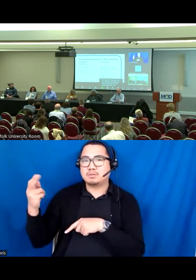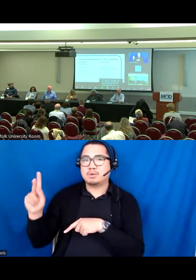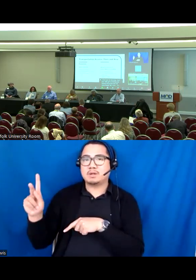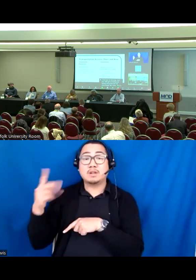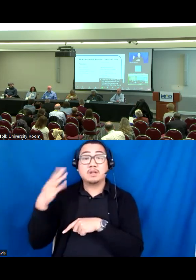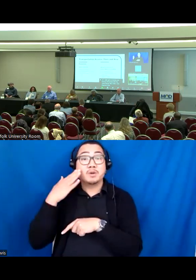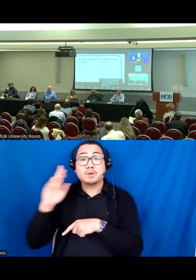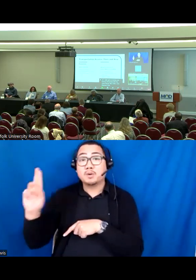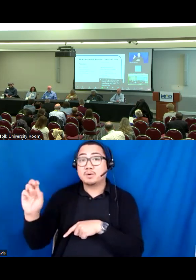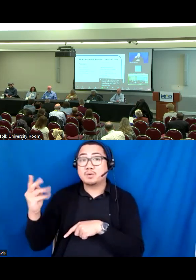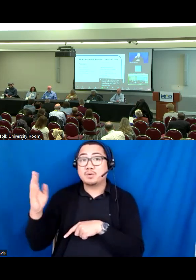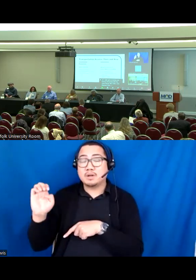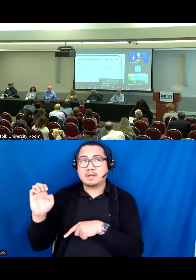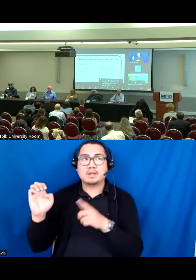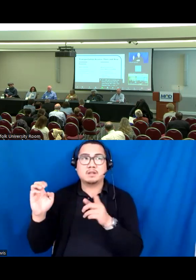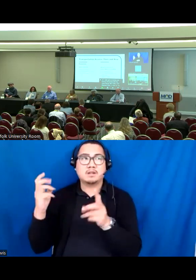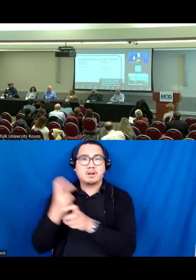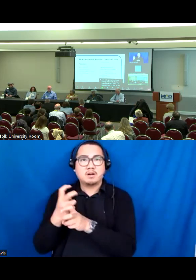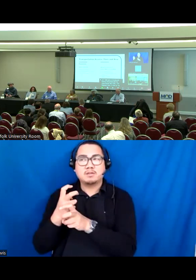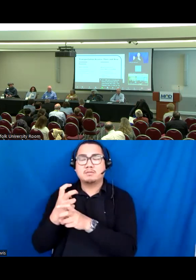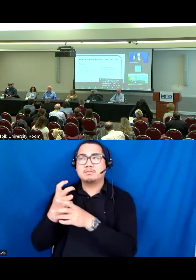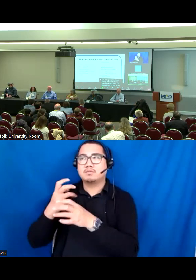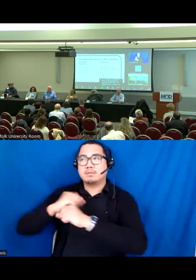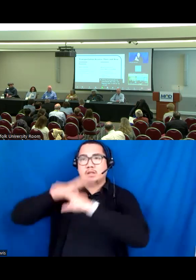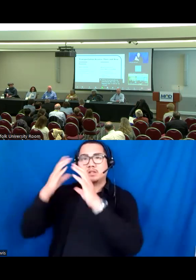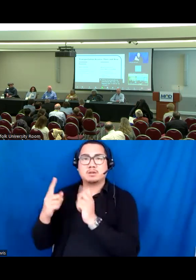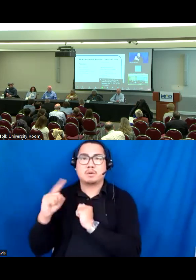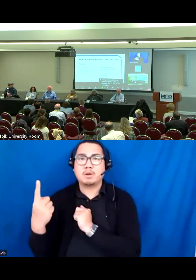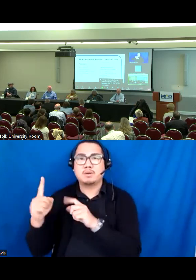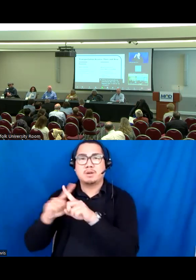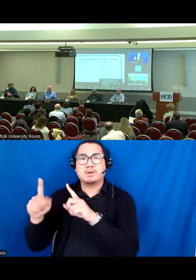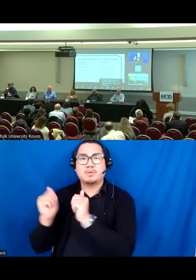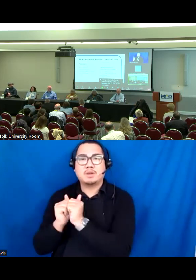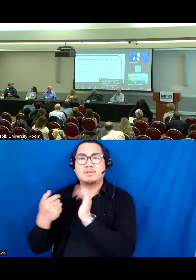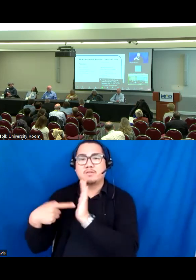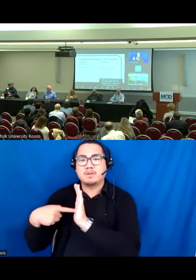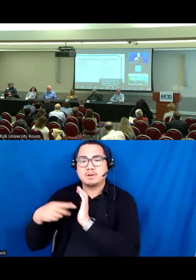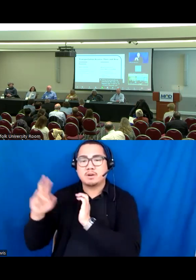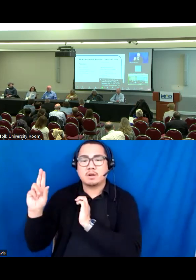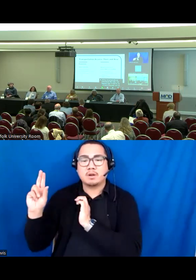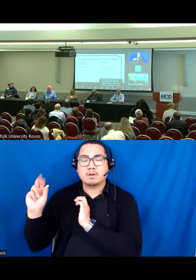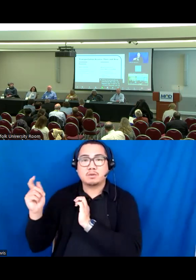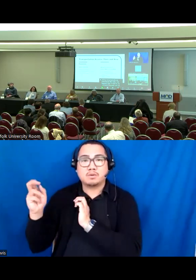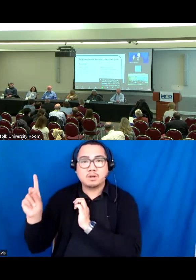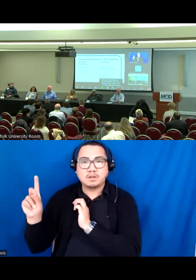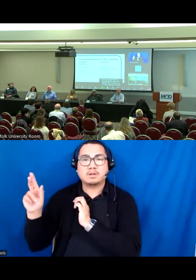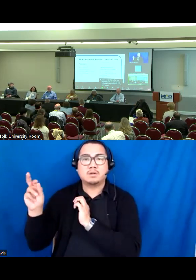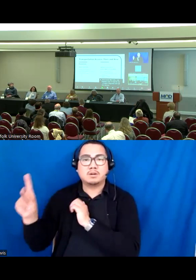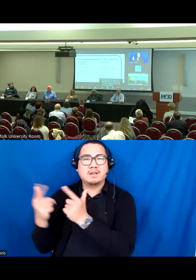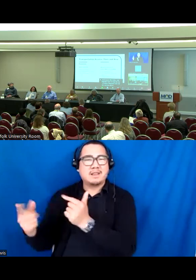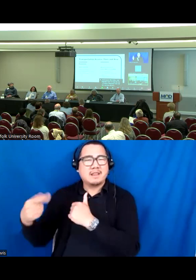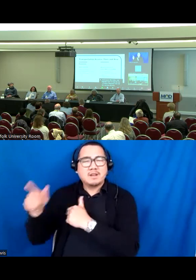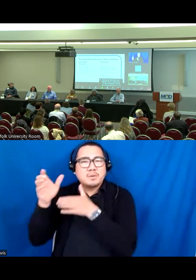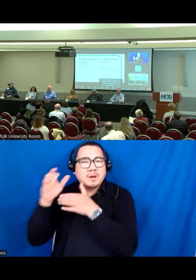Reggie not with Tom, Gilbert, the bus geniuses. They know everything about the bus system. They know